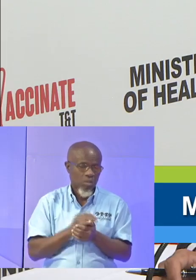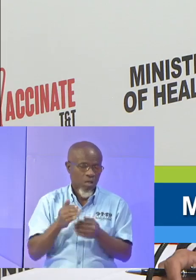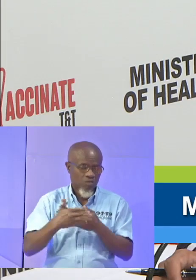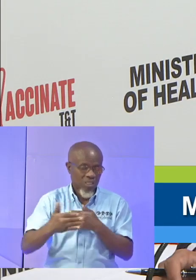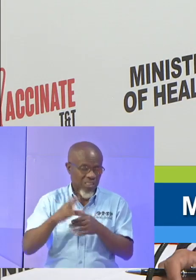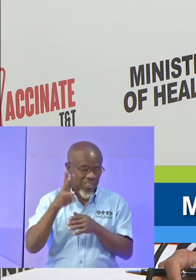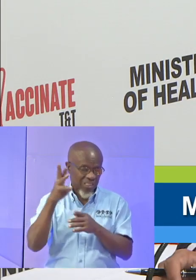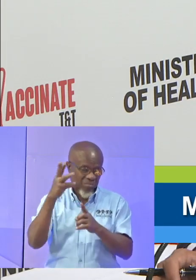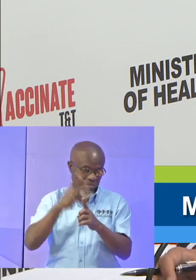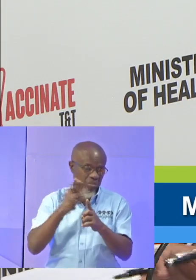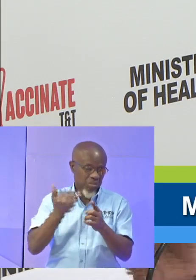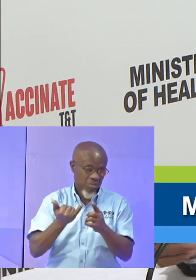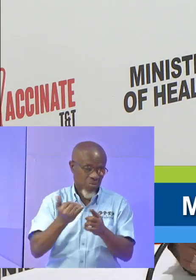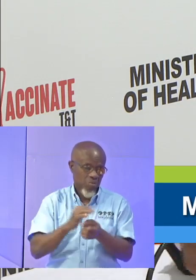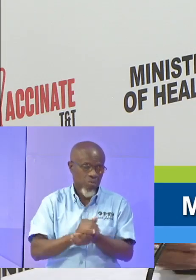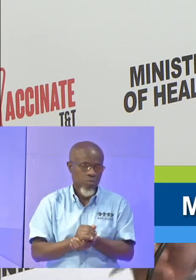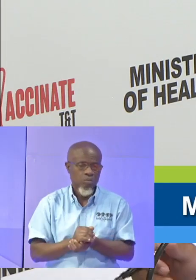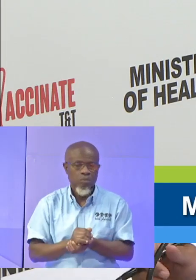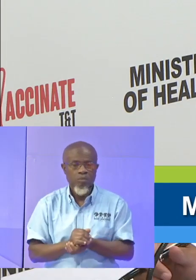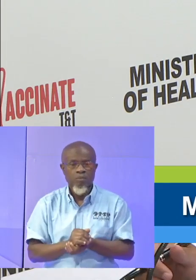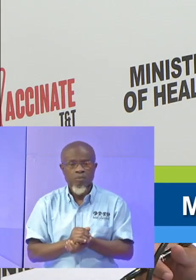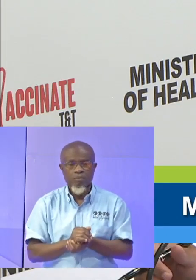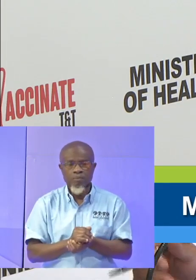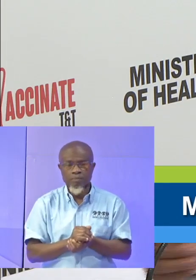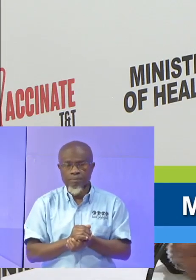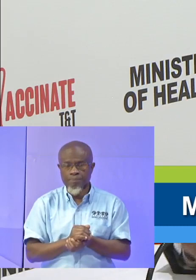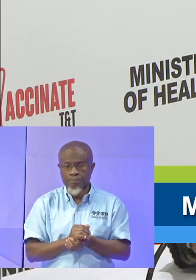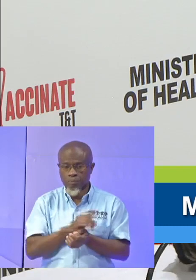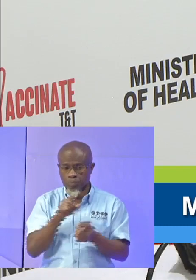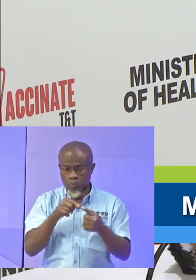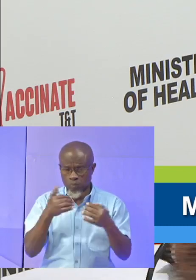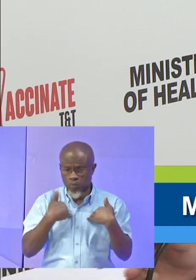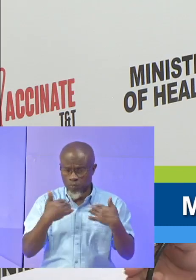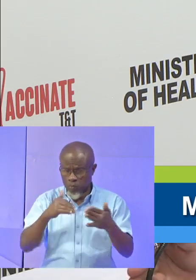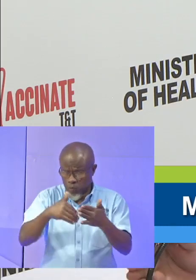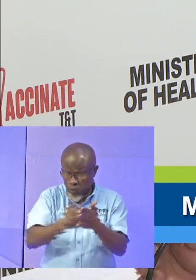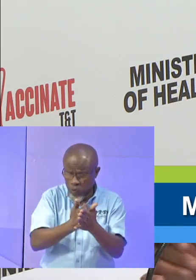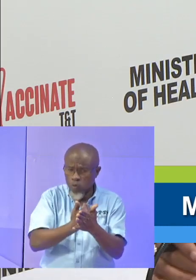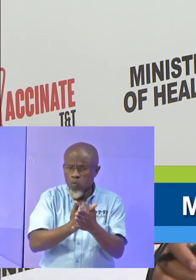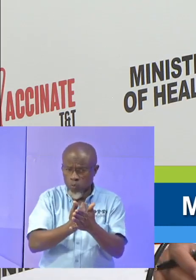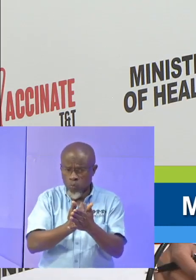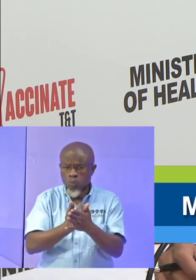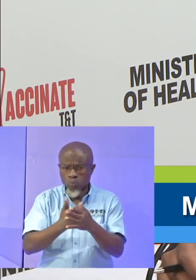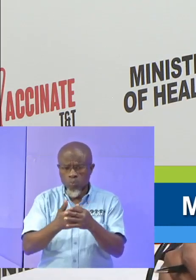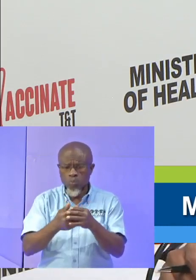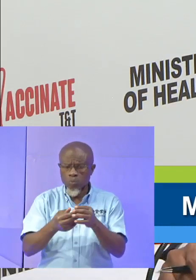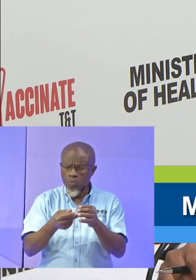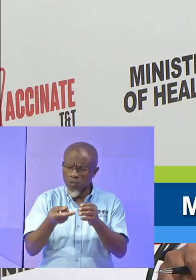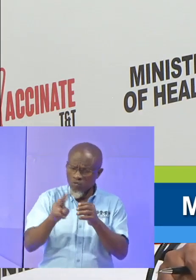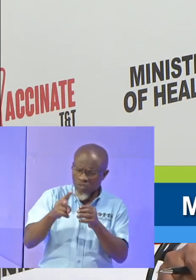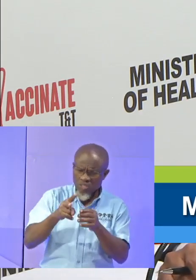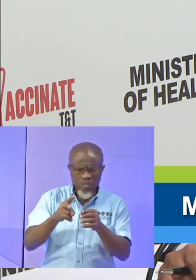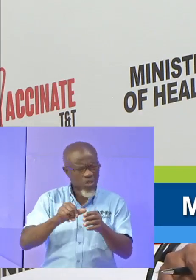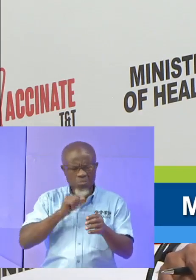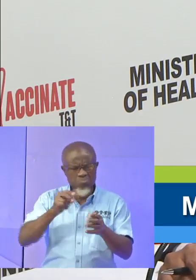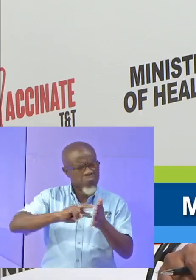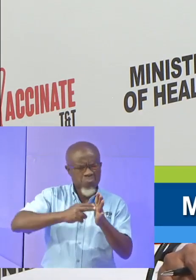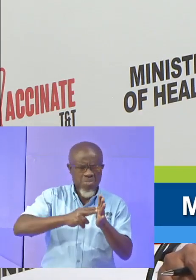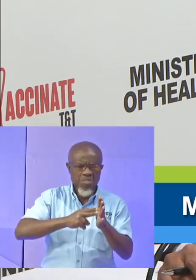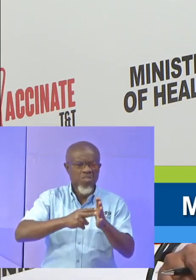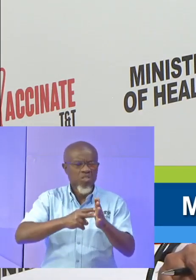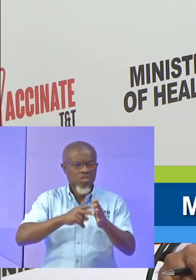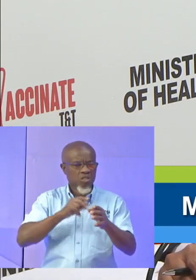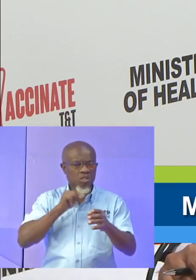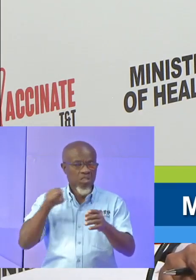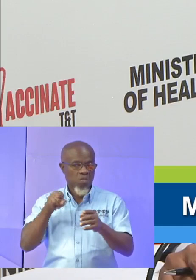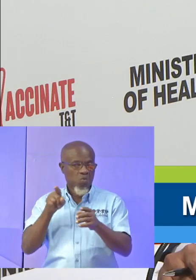residual traces of Delta. It's not that once you have a new variant of concern, it completely obliterates the other variants that were there before. So we have to